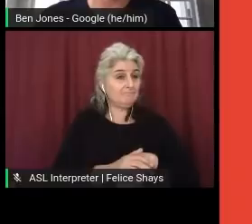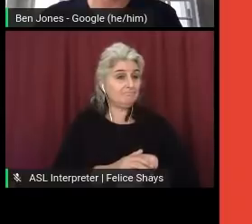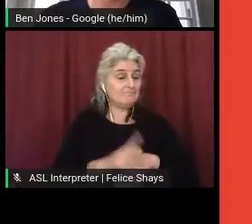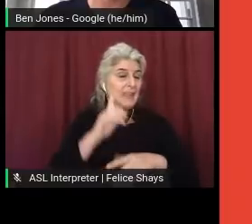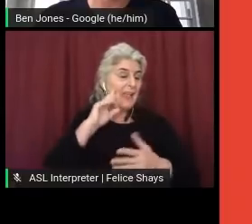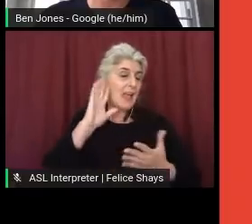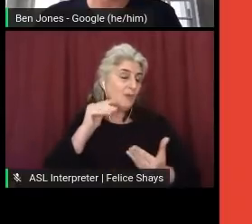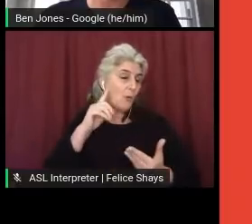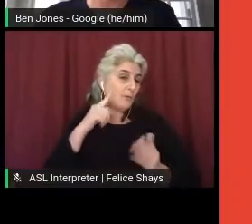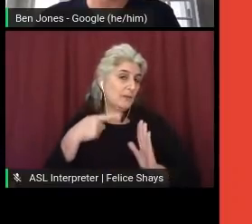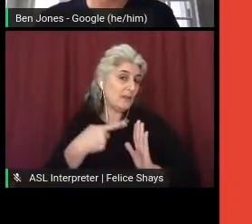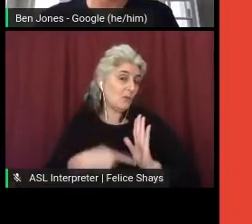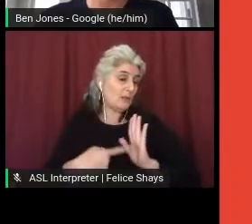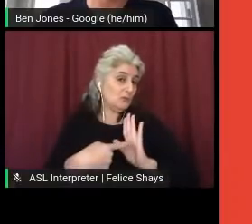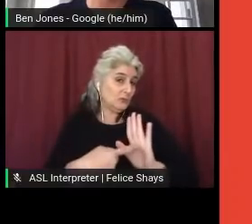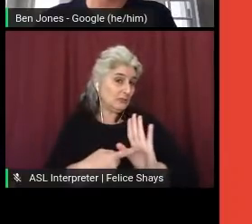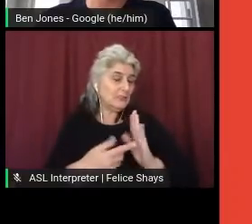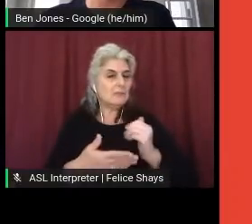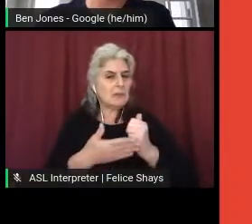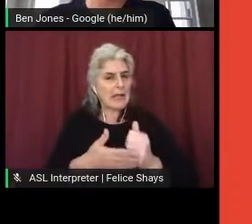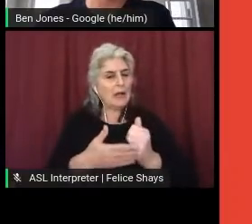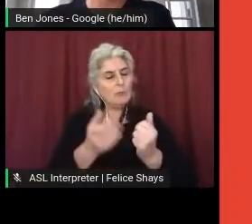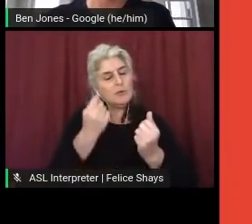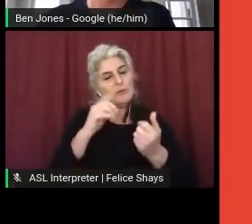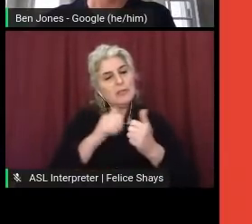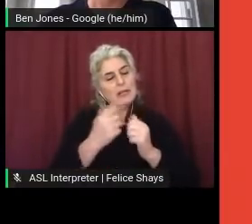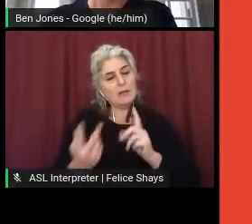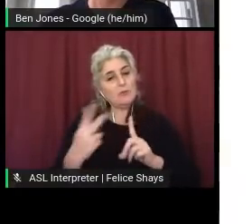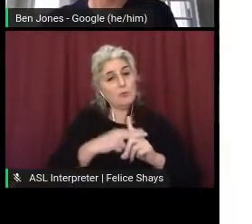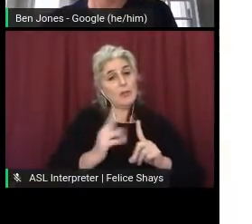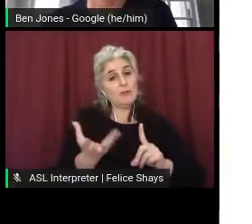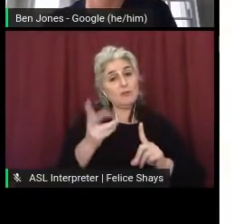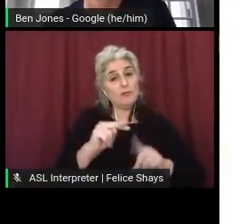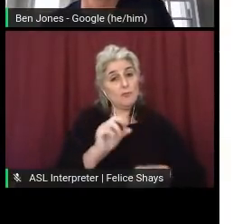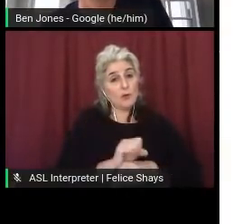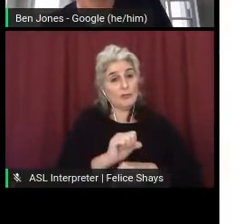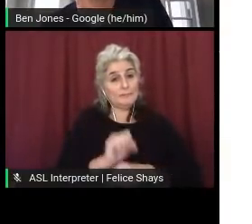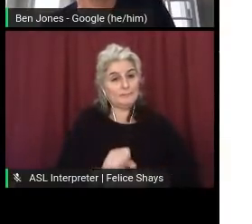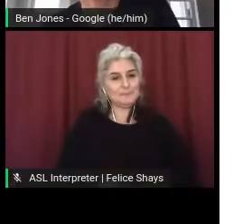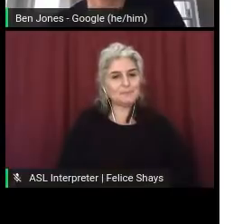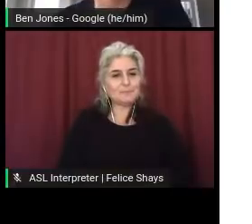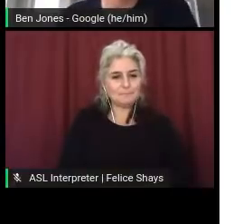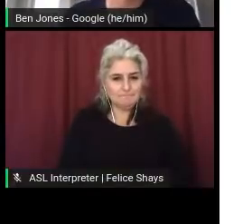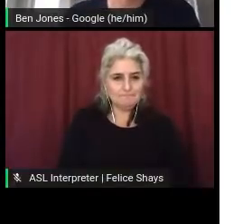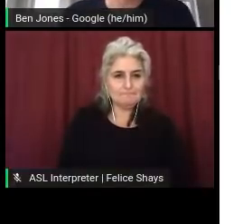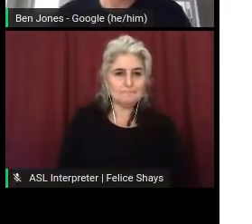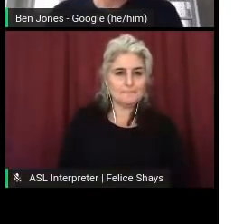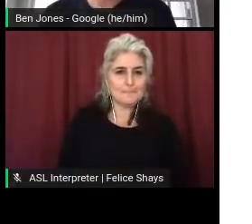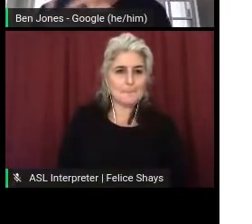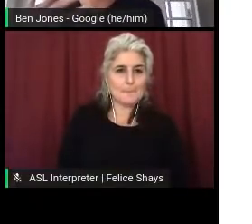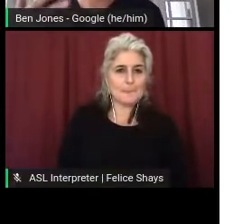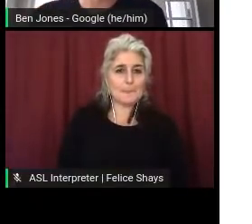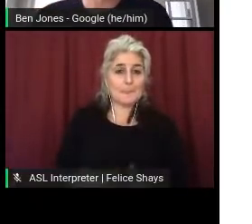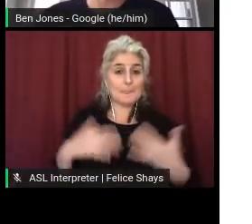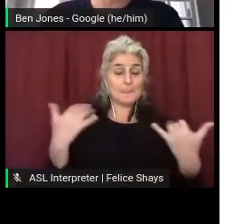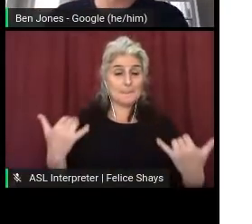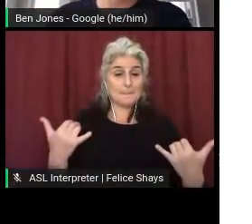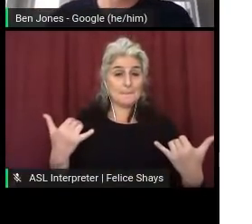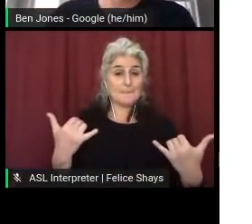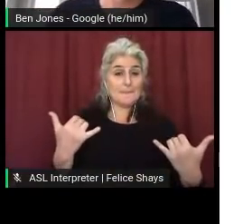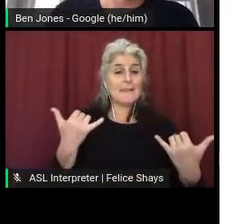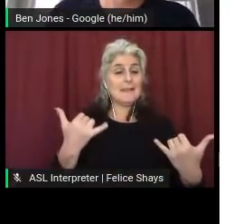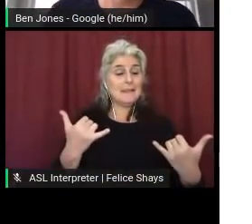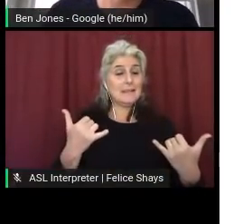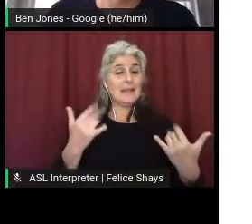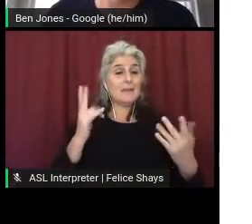helpful for you as you think about your own organizations. So what are we seeing now? We're seeing consumers